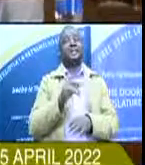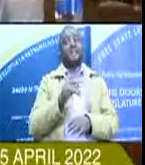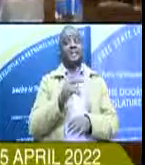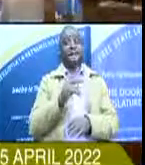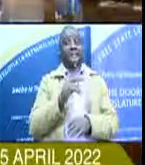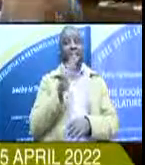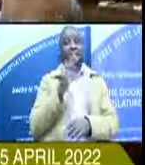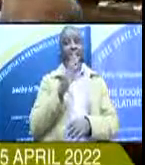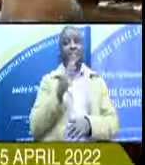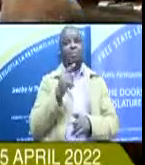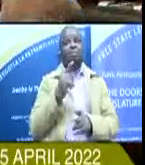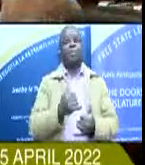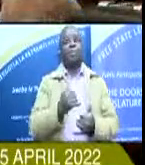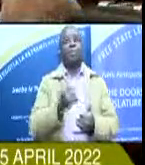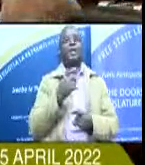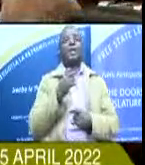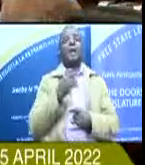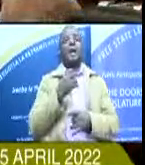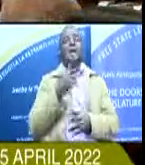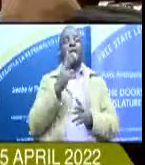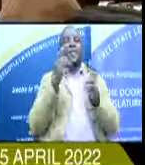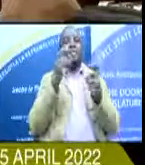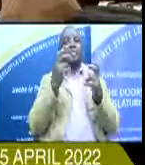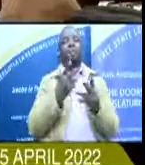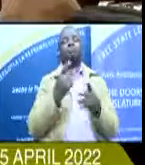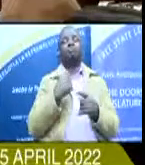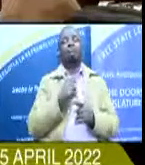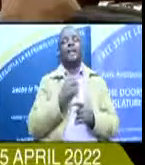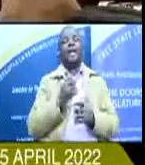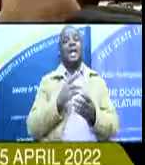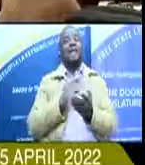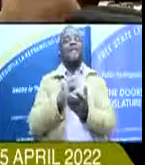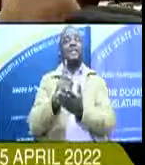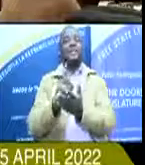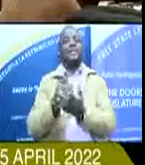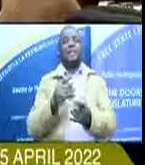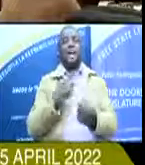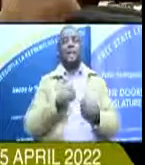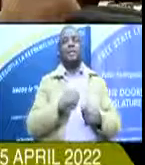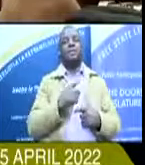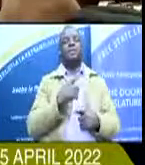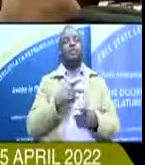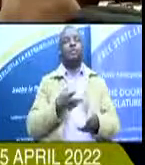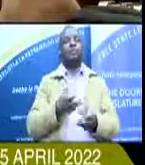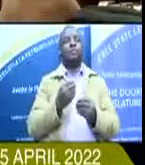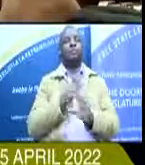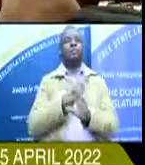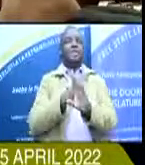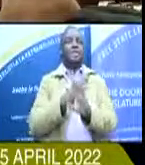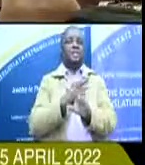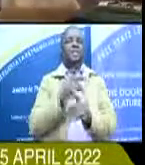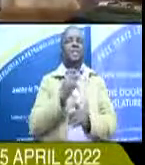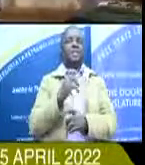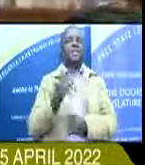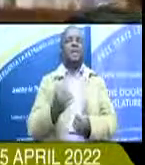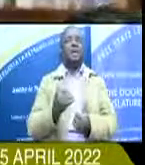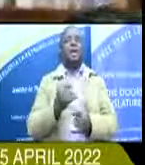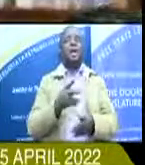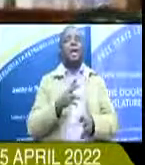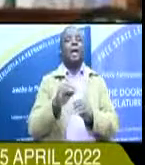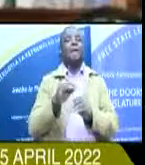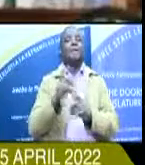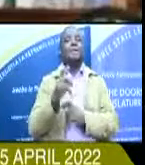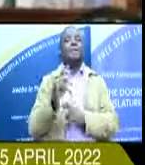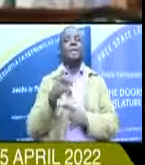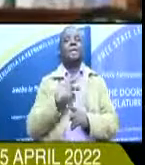theme is Invest in Action to End TB Now and Get Screened, End Stigma, Save Lives. The